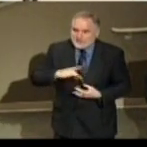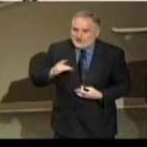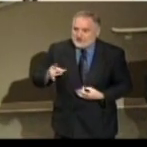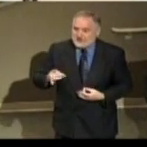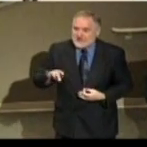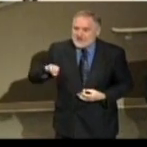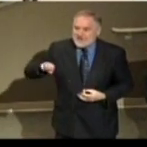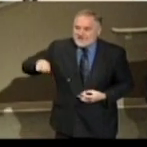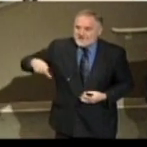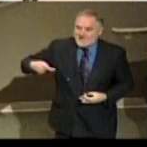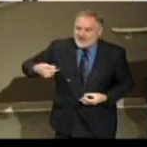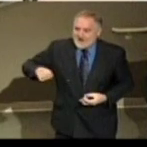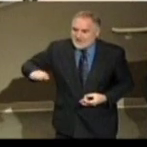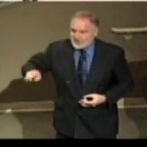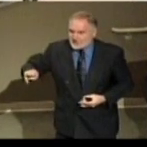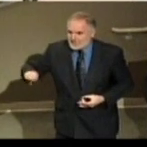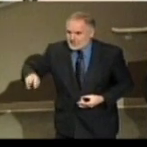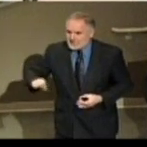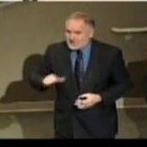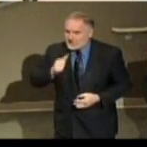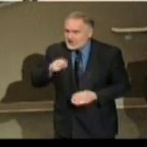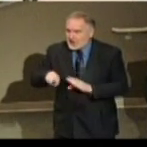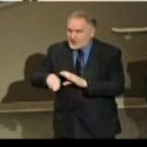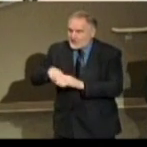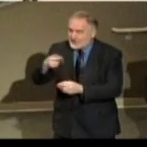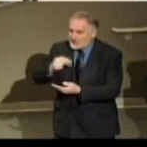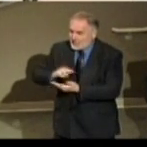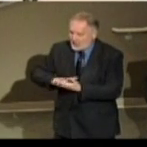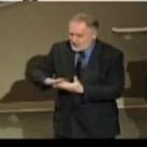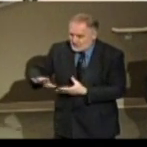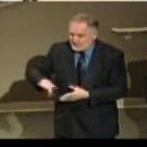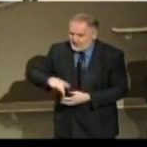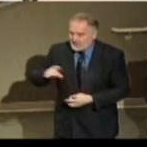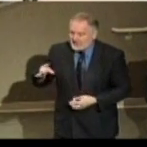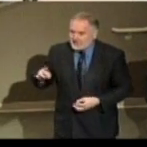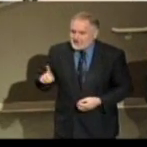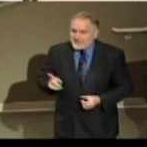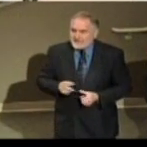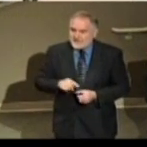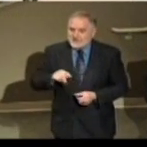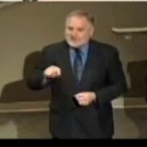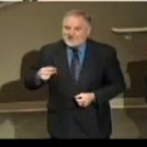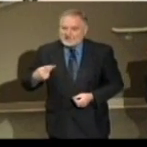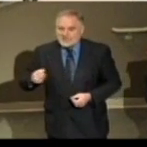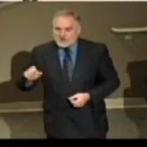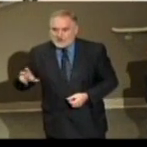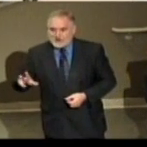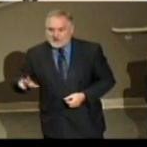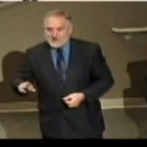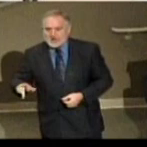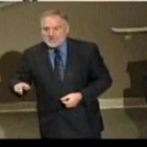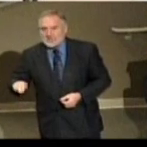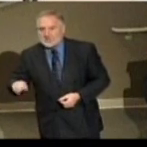4:30, and I got to quench not the Holy Spirit, 1 Thessalonians 5:19.